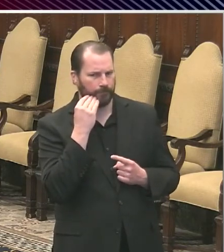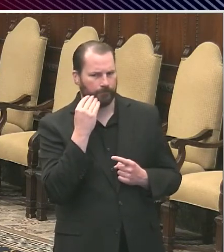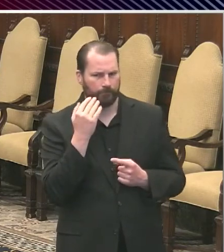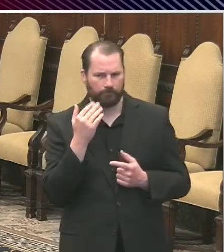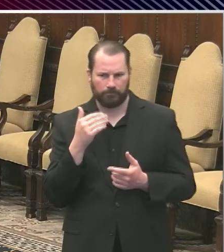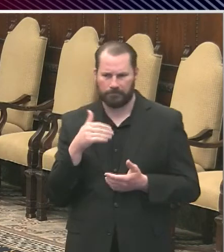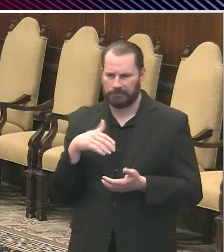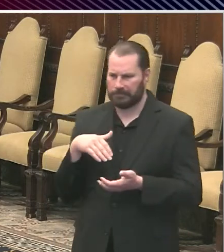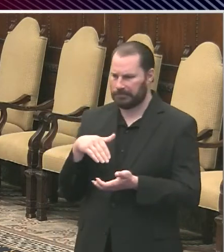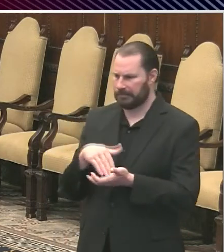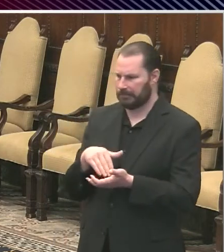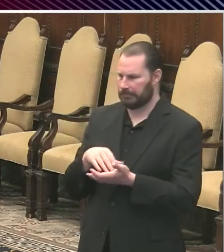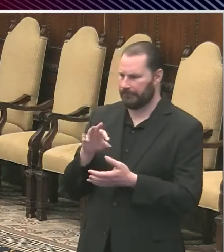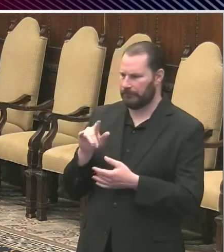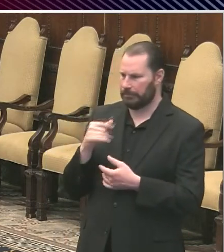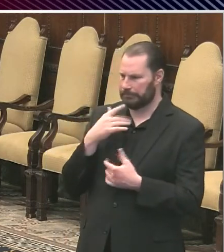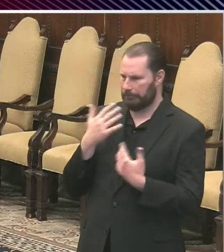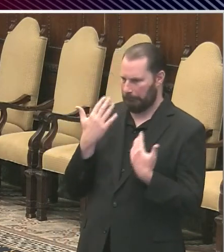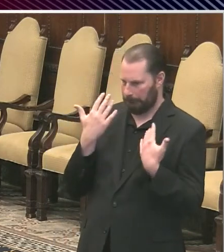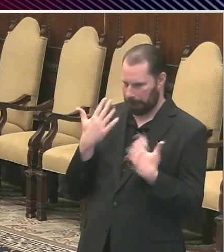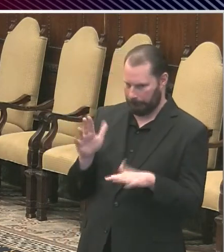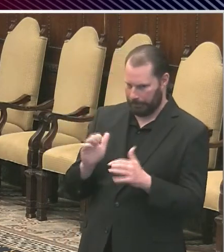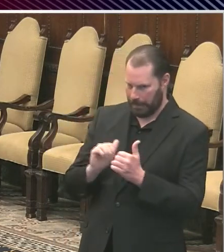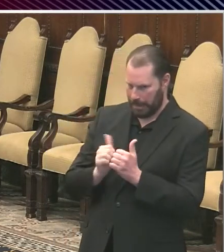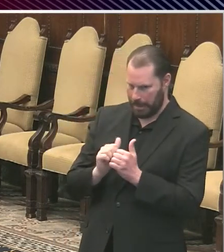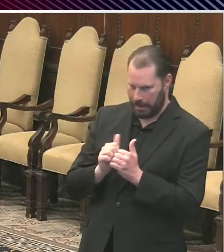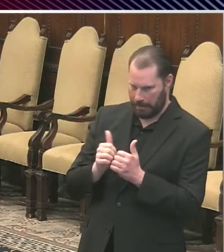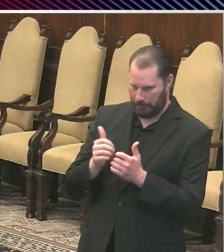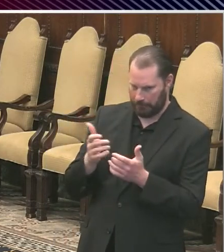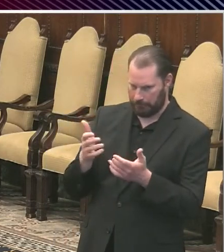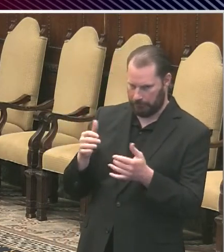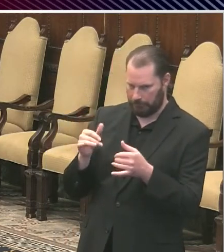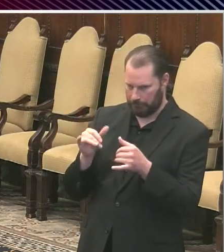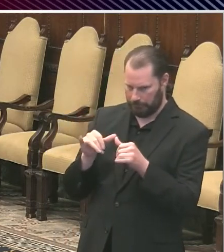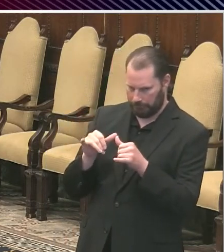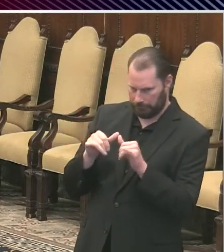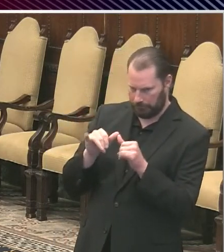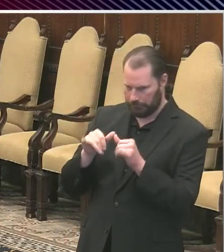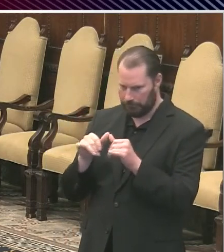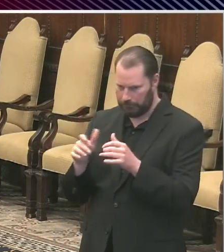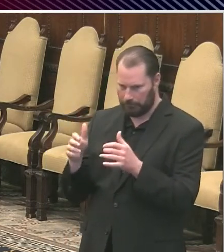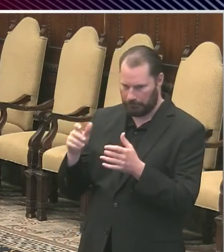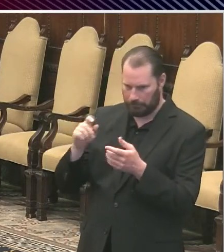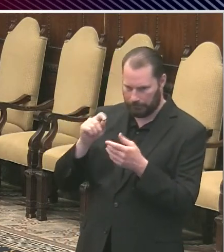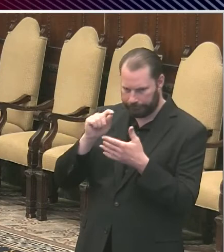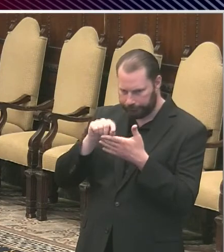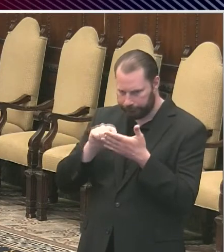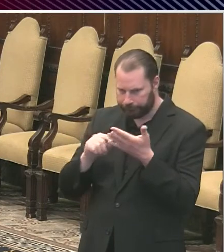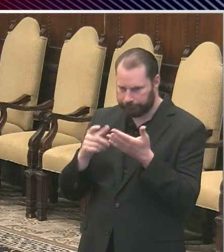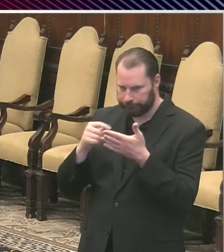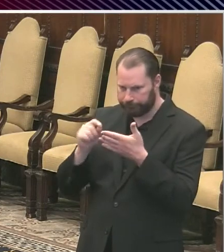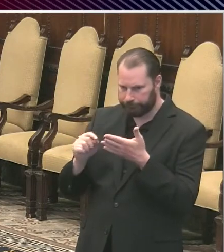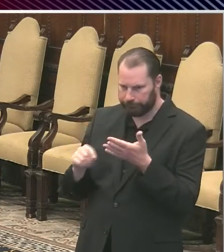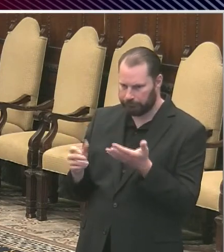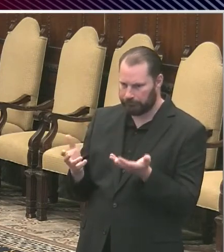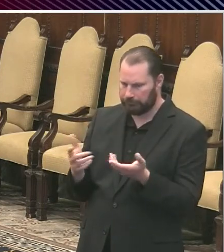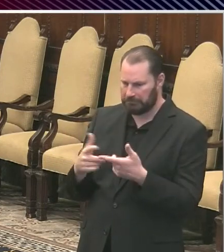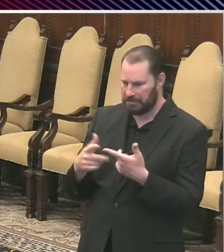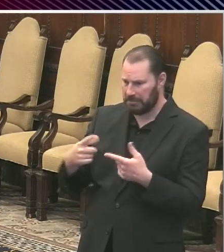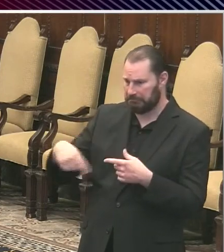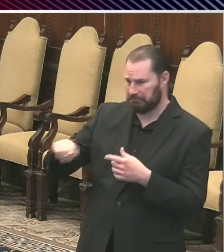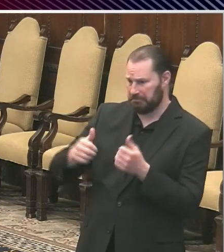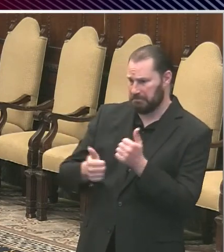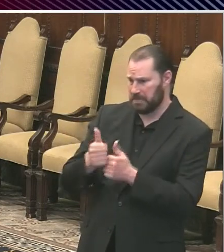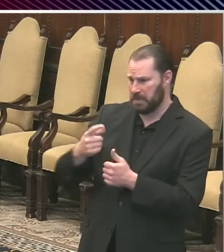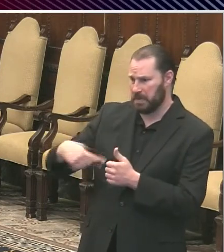can say that citywide, we have done a survey, and the large majority of people are following our recommendations about staying at home and only going out for